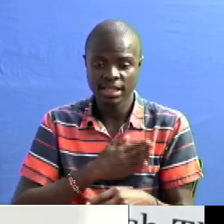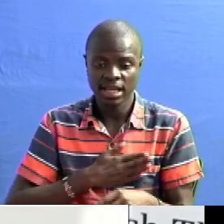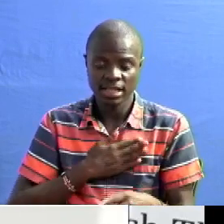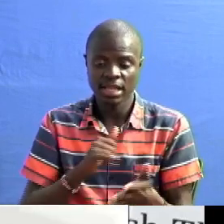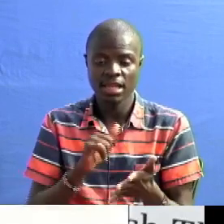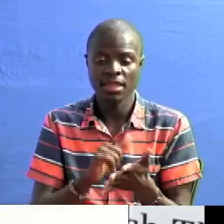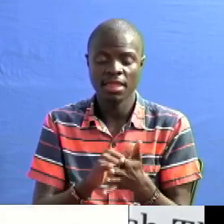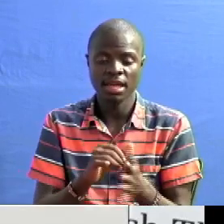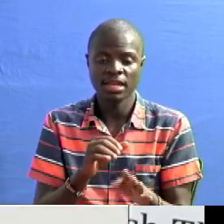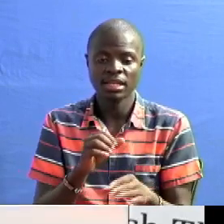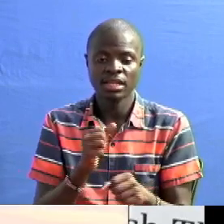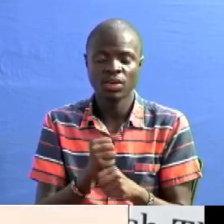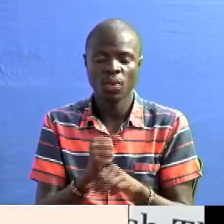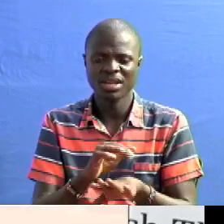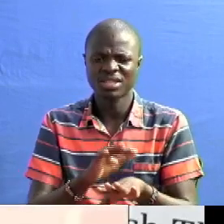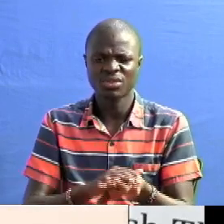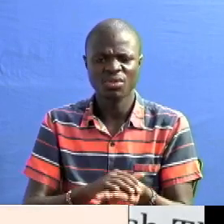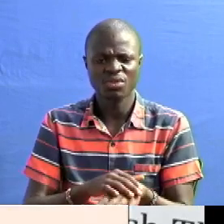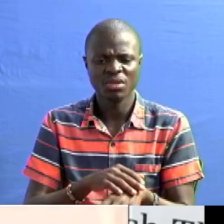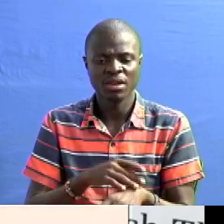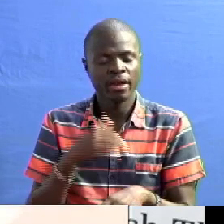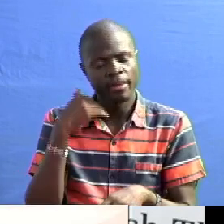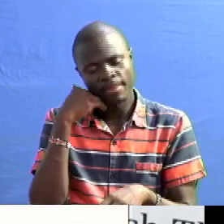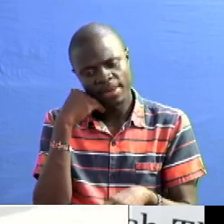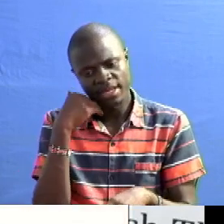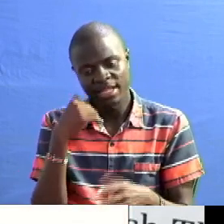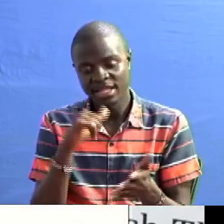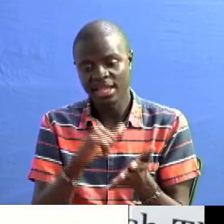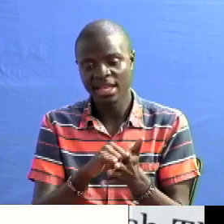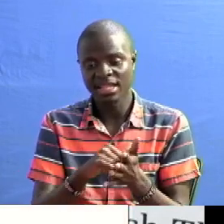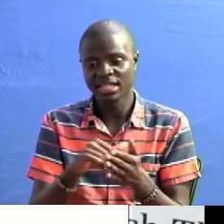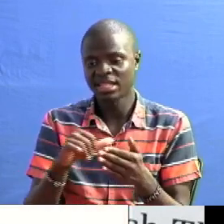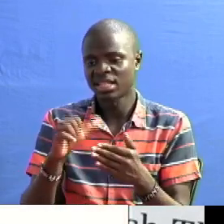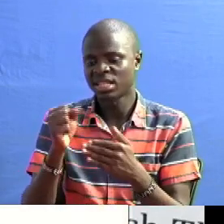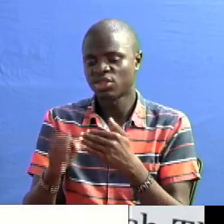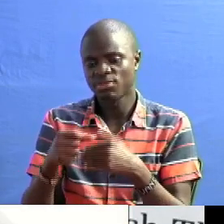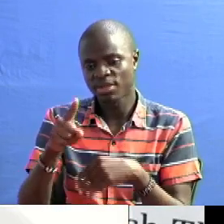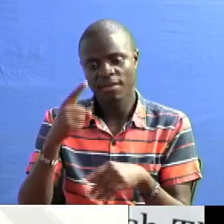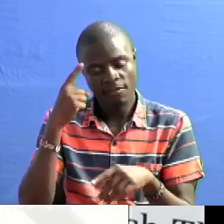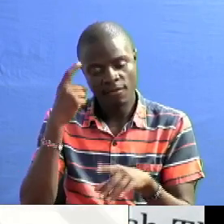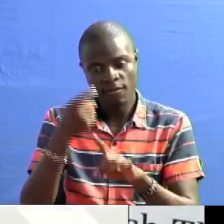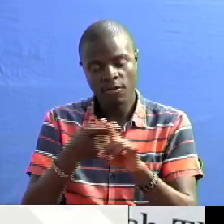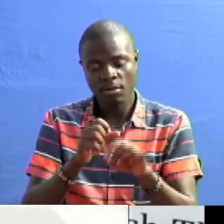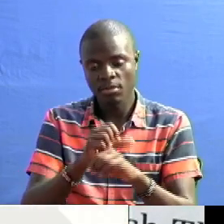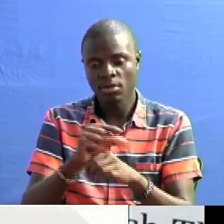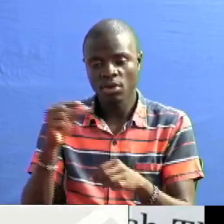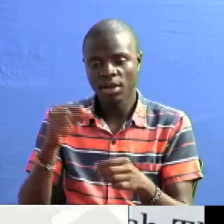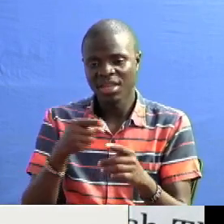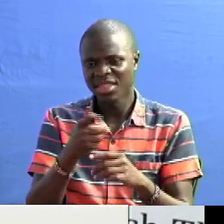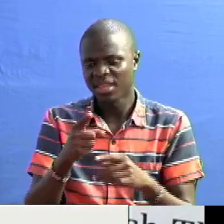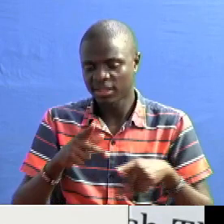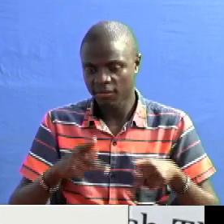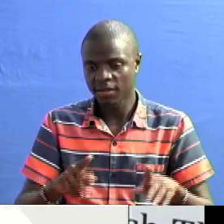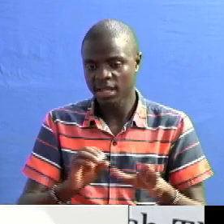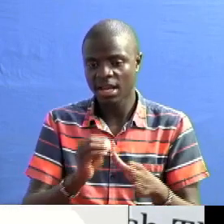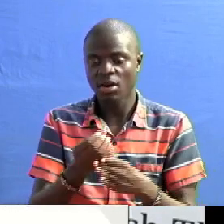with patients who have got limitations that limit them from doing things physically or mentally. Basically,